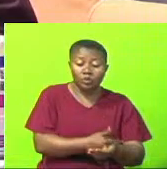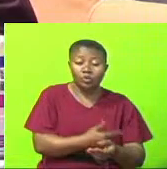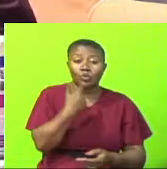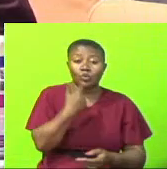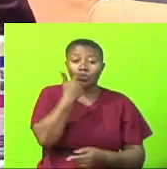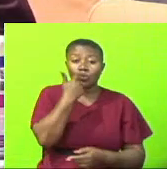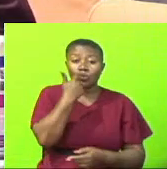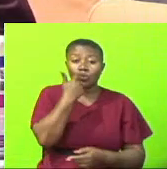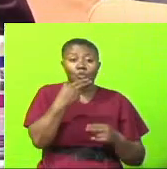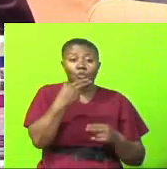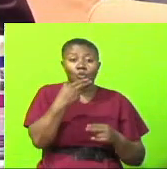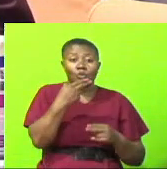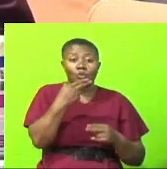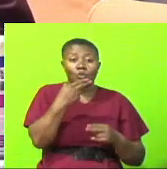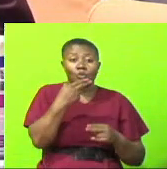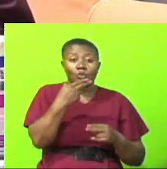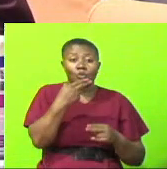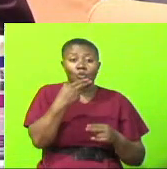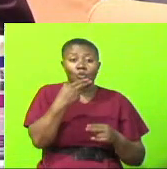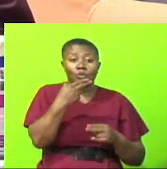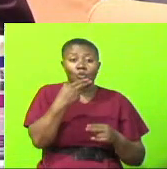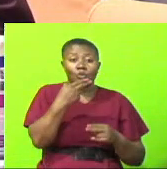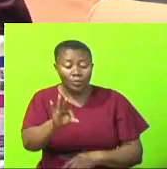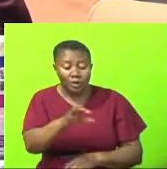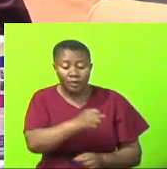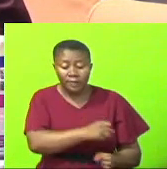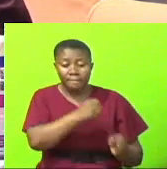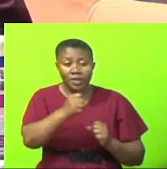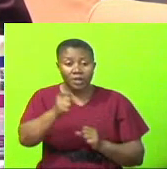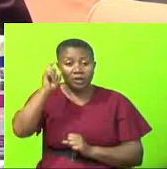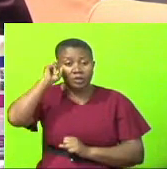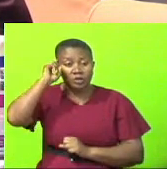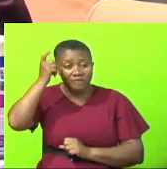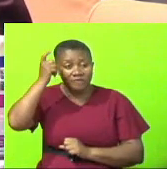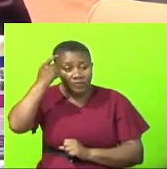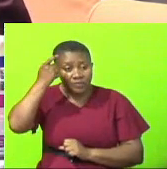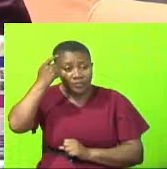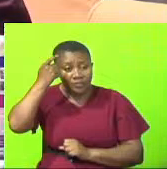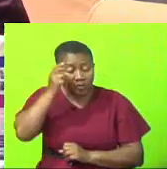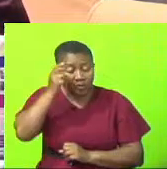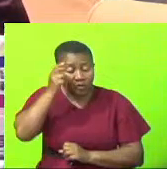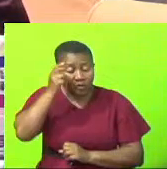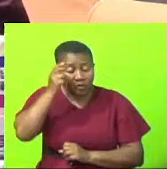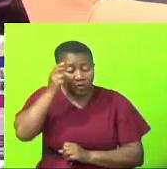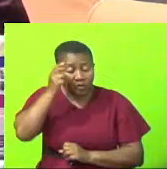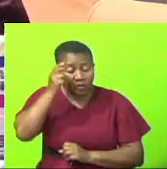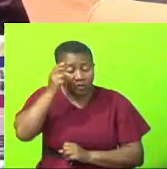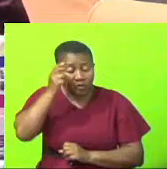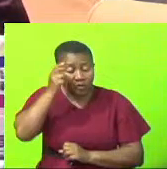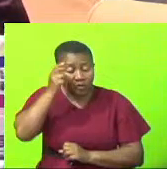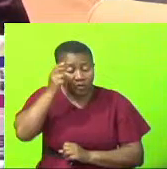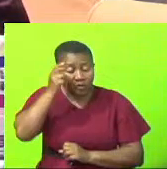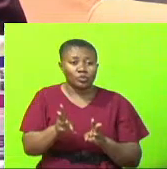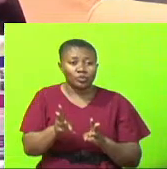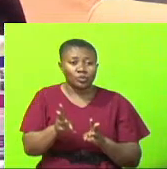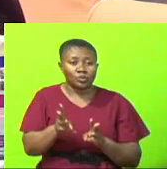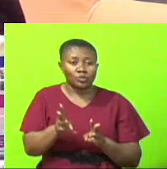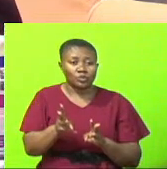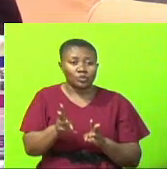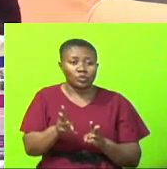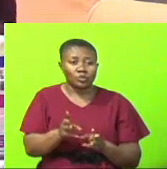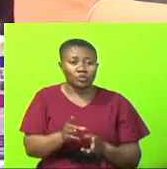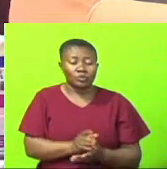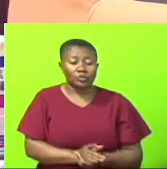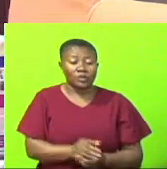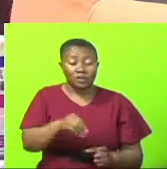whose welfare the powers of government are to be exercised in the manner and within the limits laid down in this